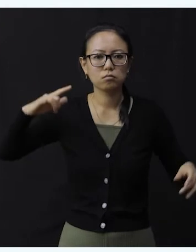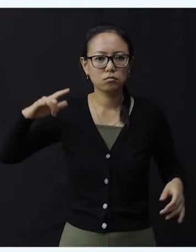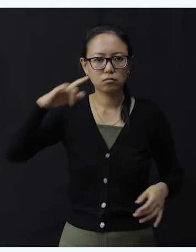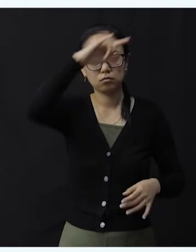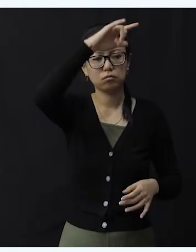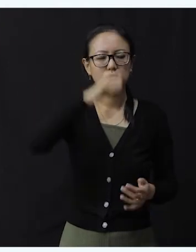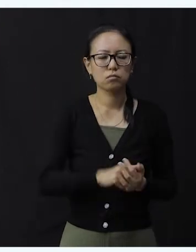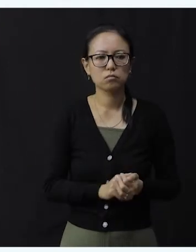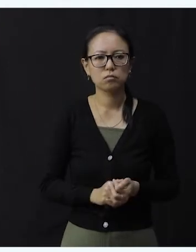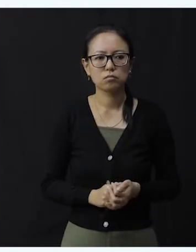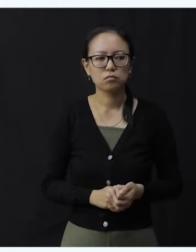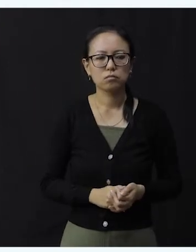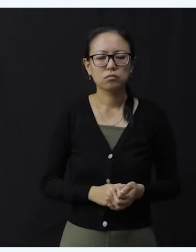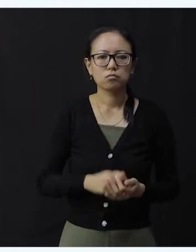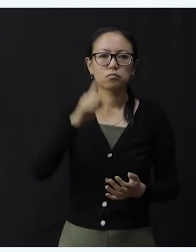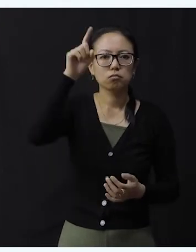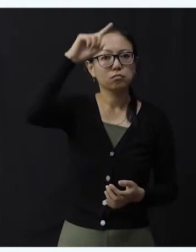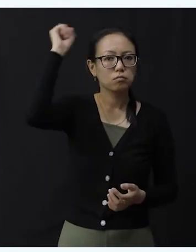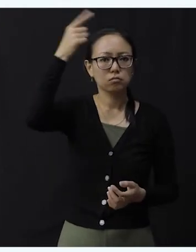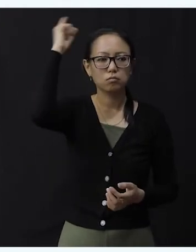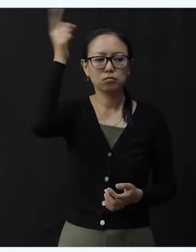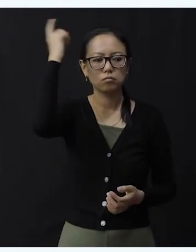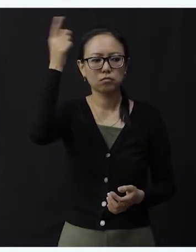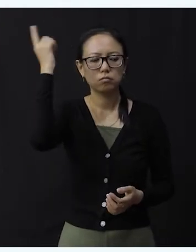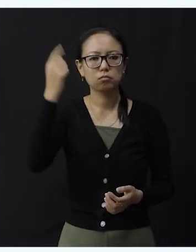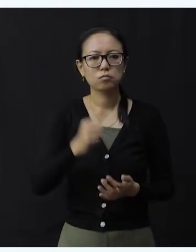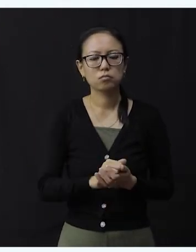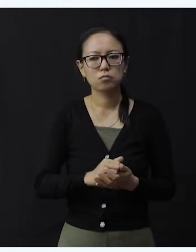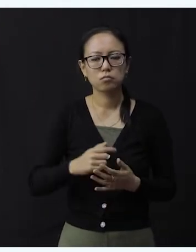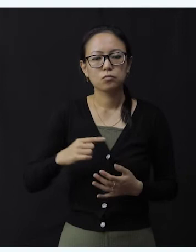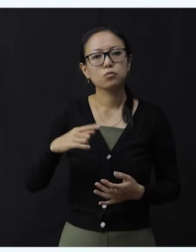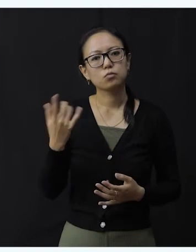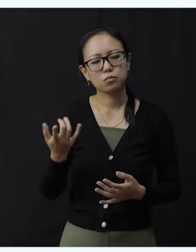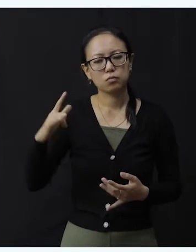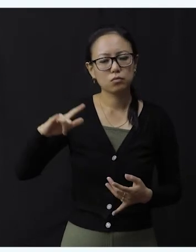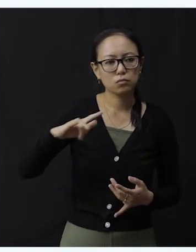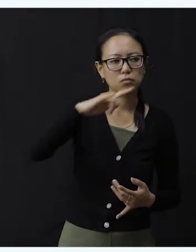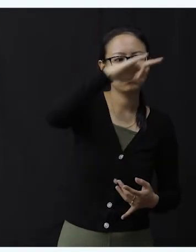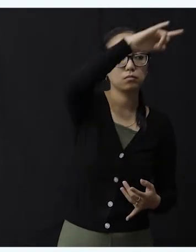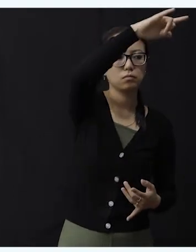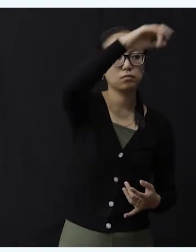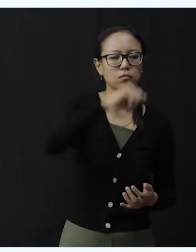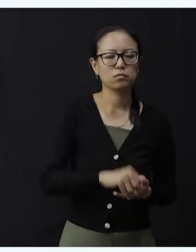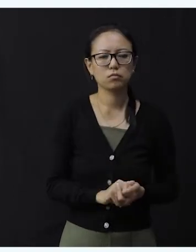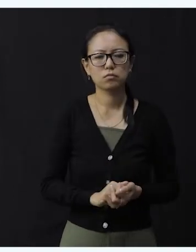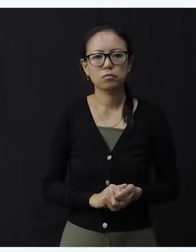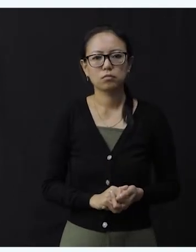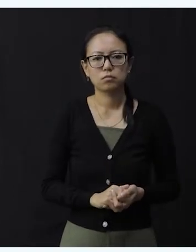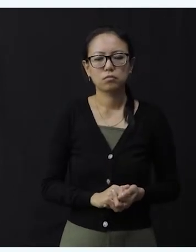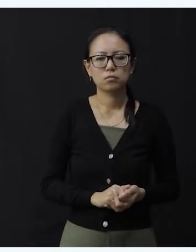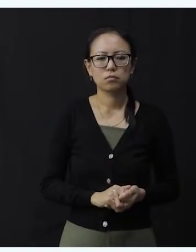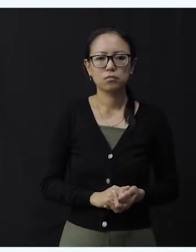aeroplane, a helicopter, rocket, etc. So these air transport are the vehicles,